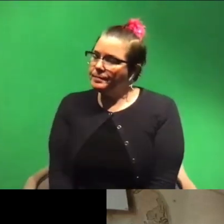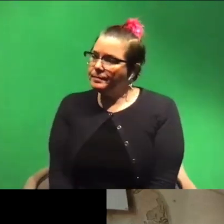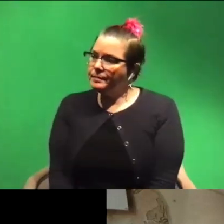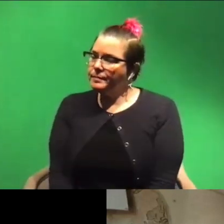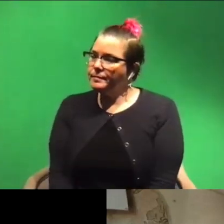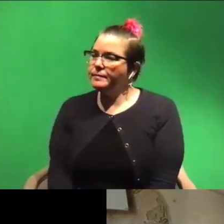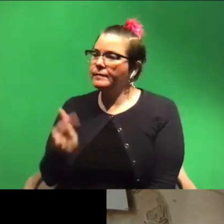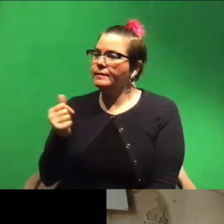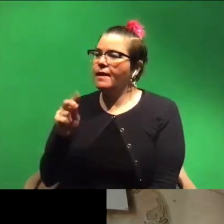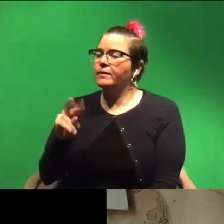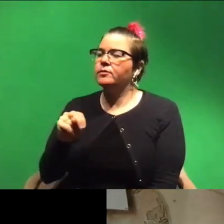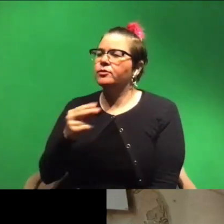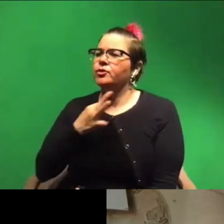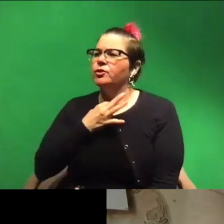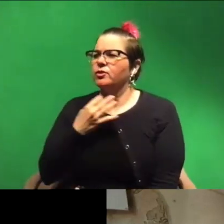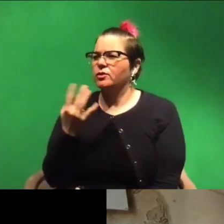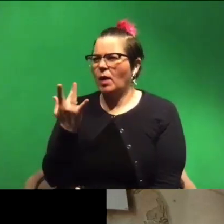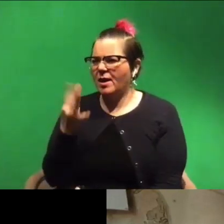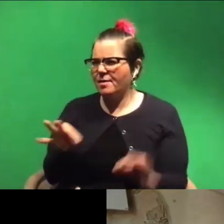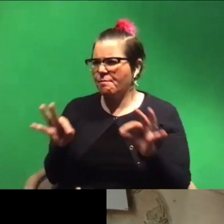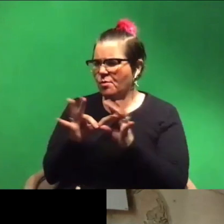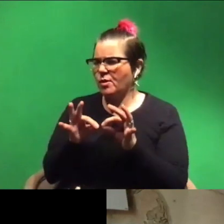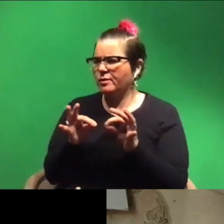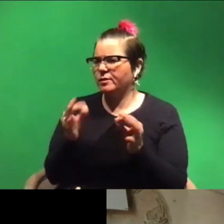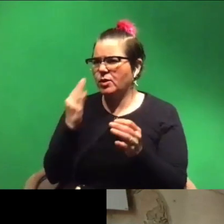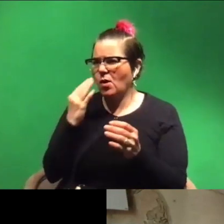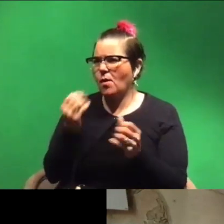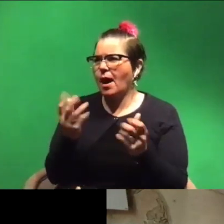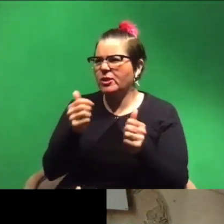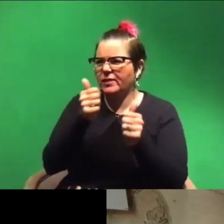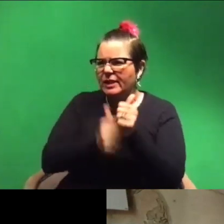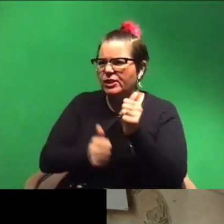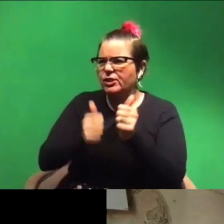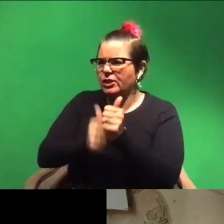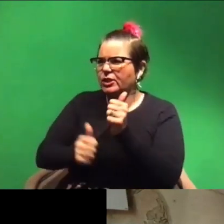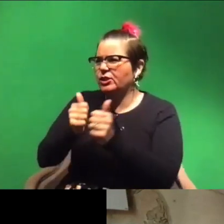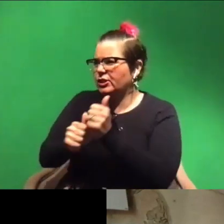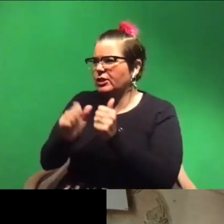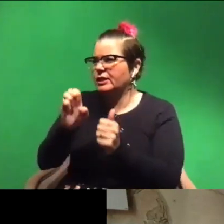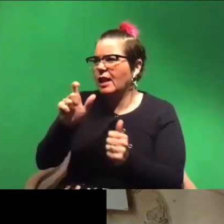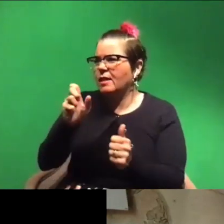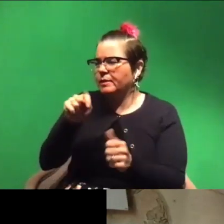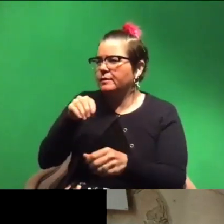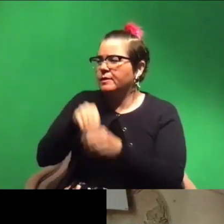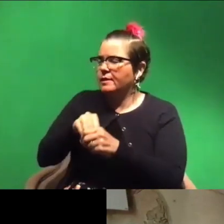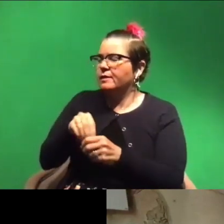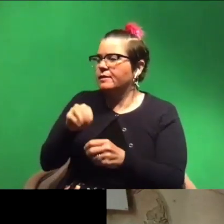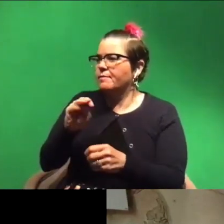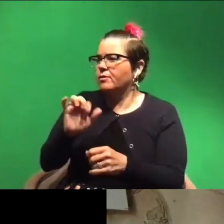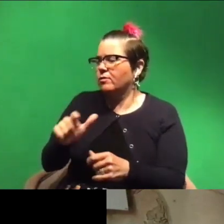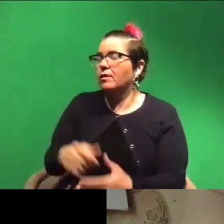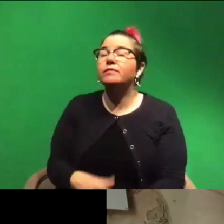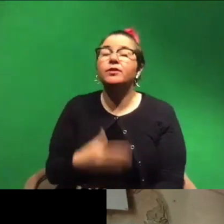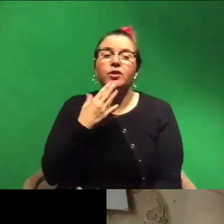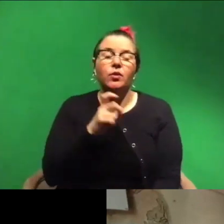Gavin would like to know, why does it matter to know how much of each thing is in a mineral? That's a really good question. That's a question I